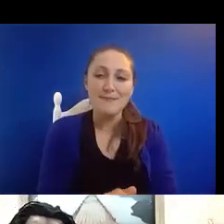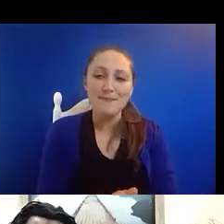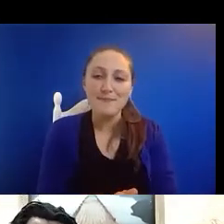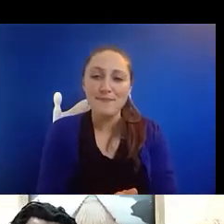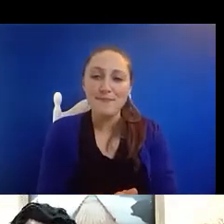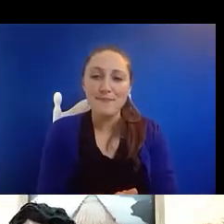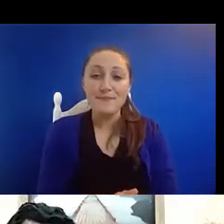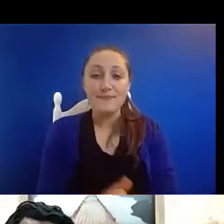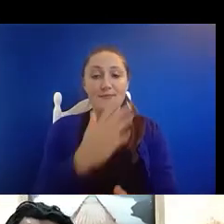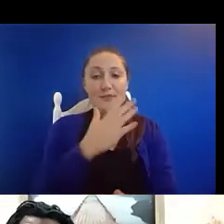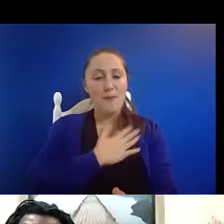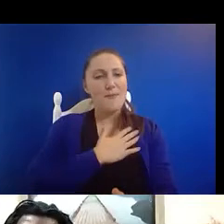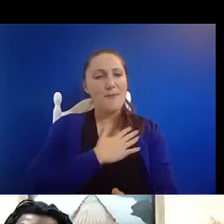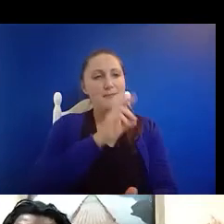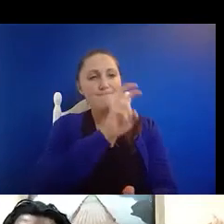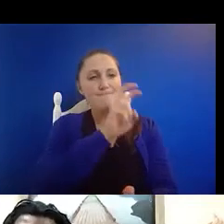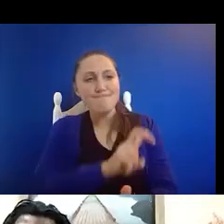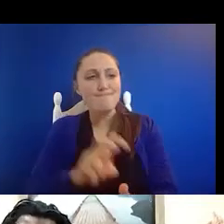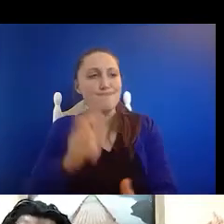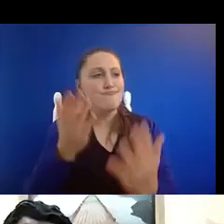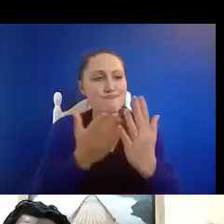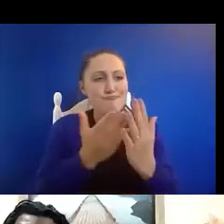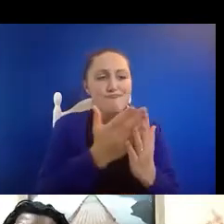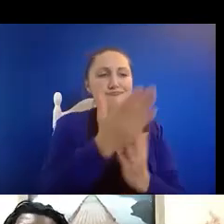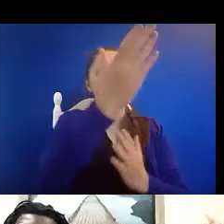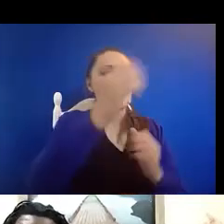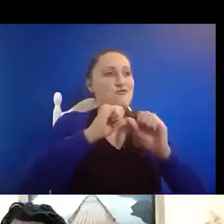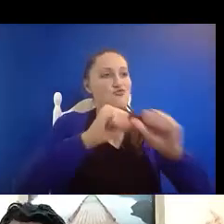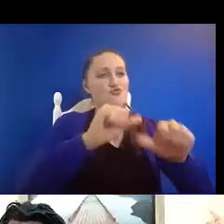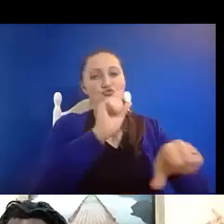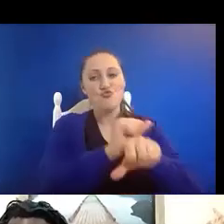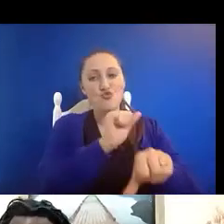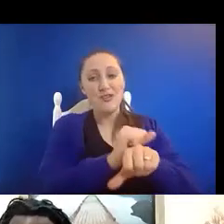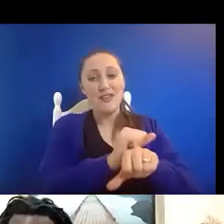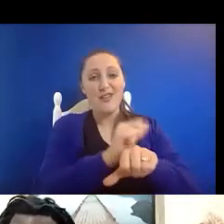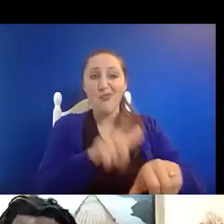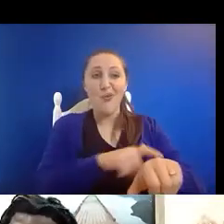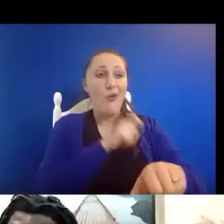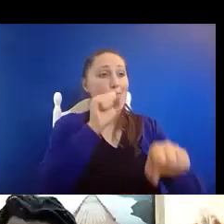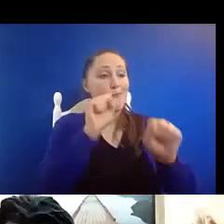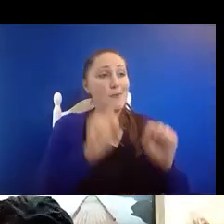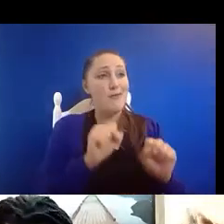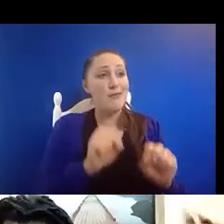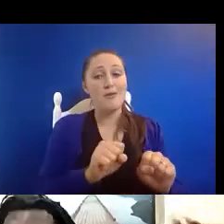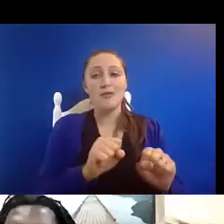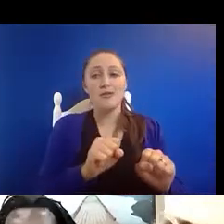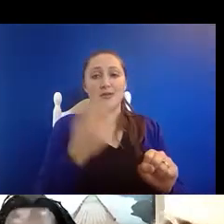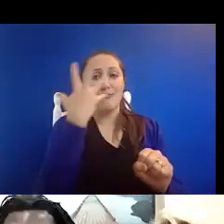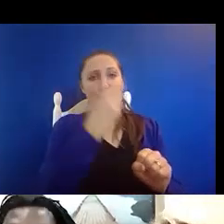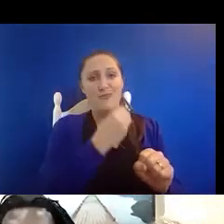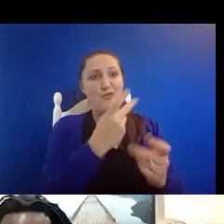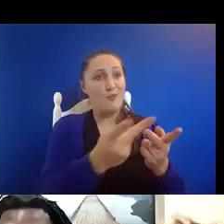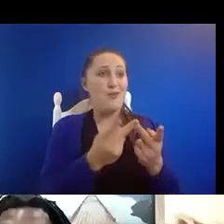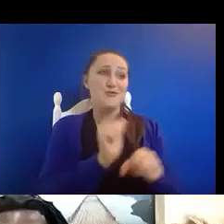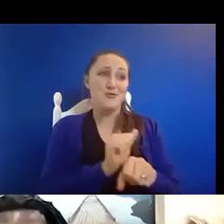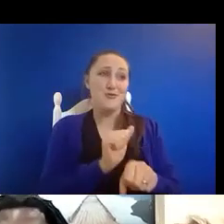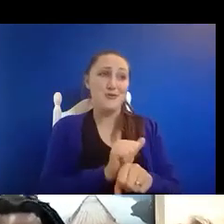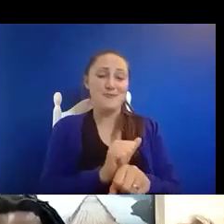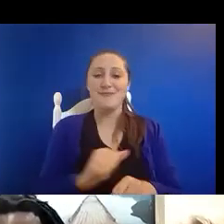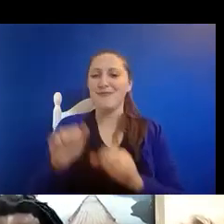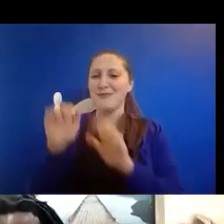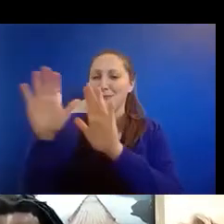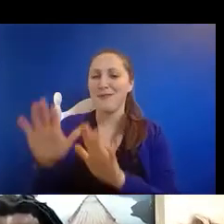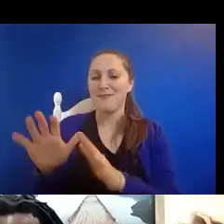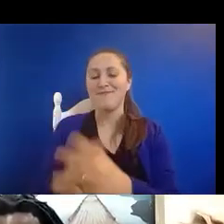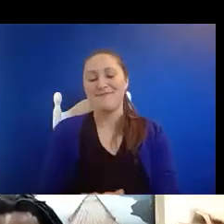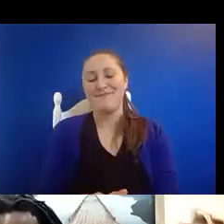My journey is continue working there as far as I can. It's a lovely place to work. Oh, that's just great.